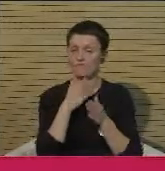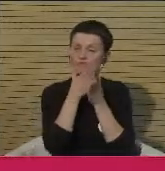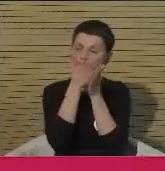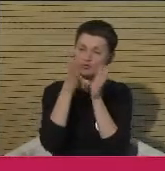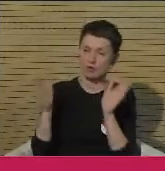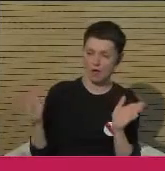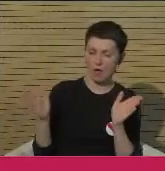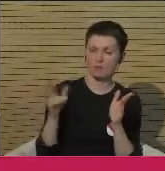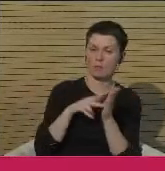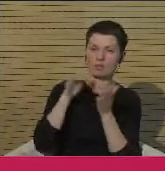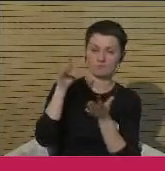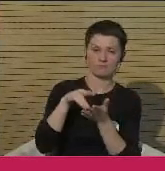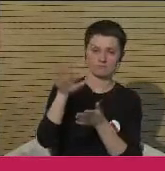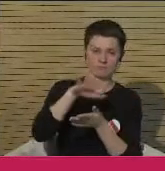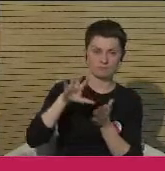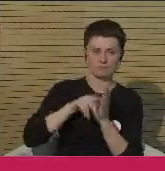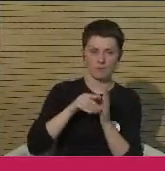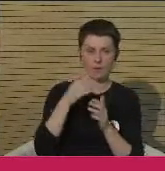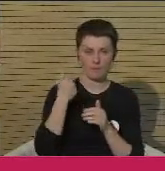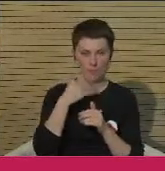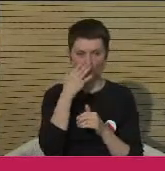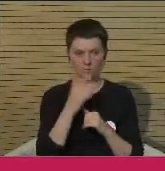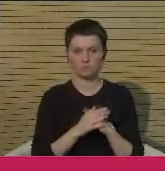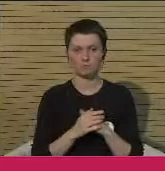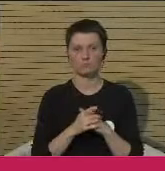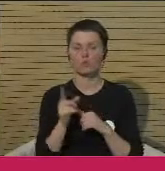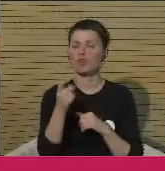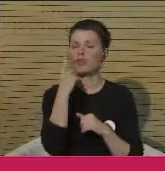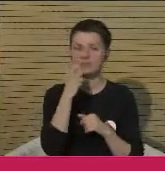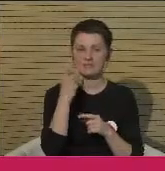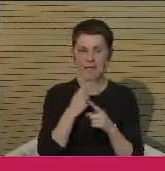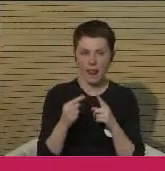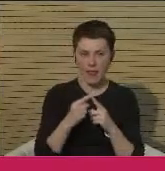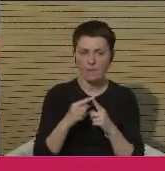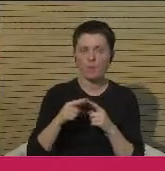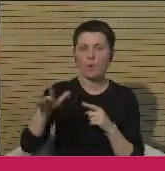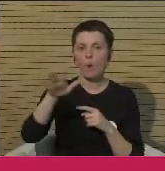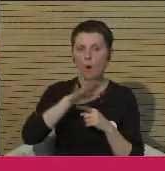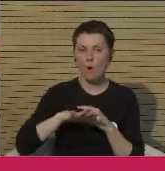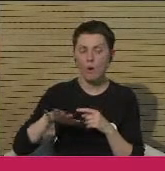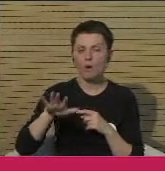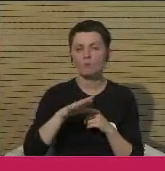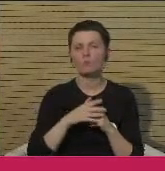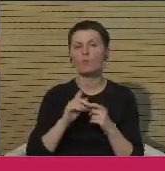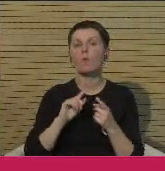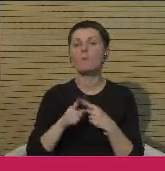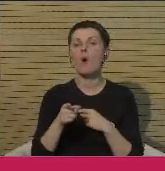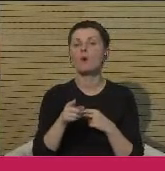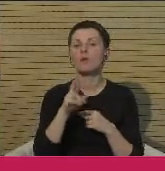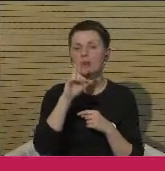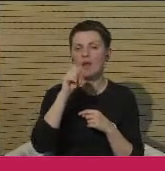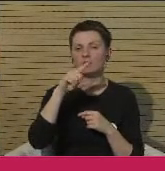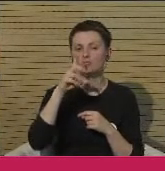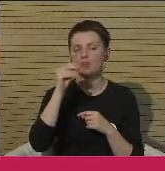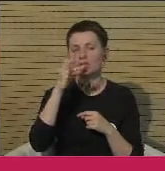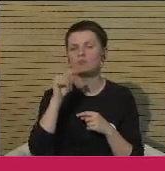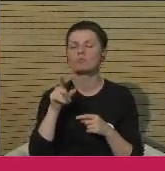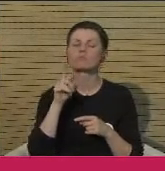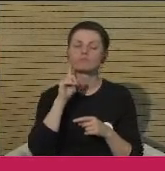When we look at the broader perspective, Belarus as one of the elements of the post-Soviet